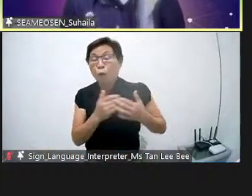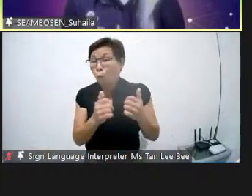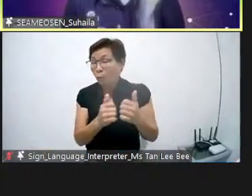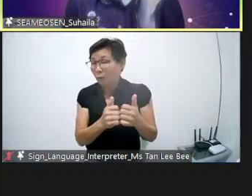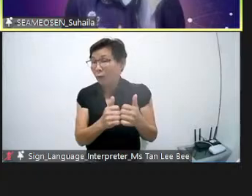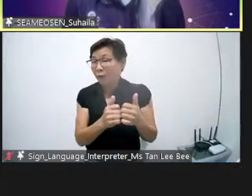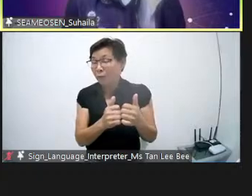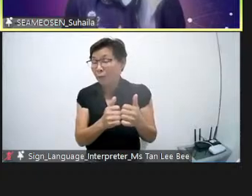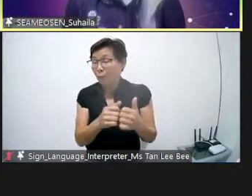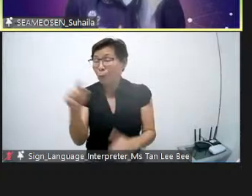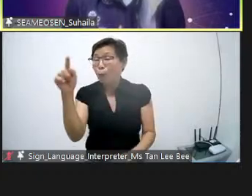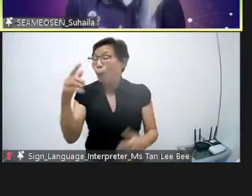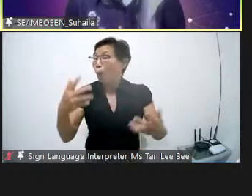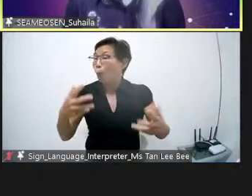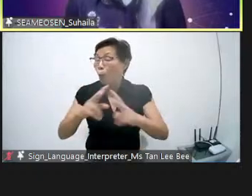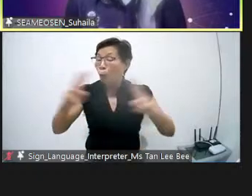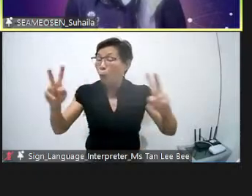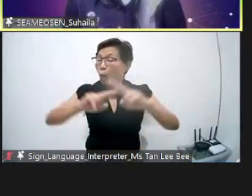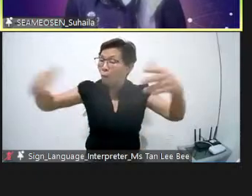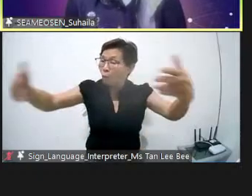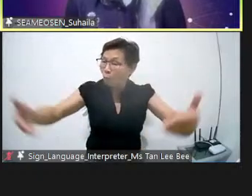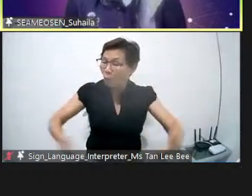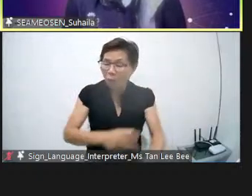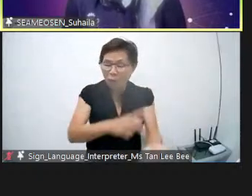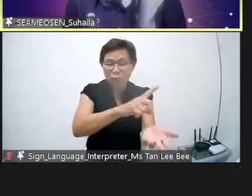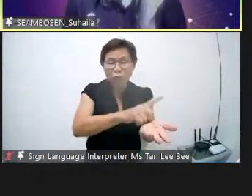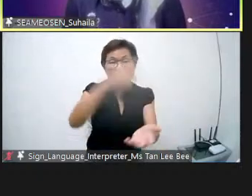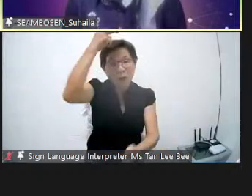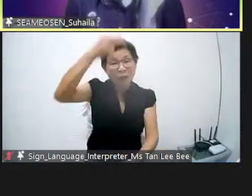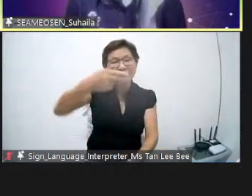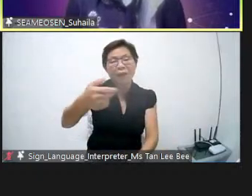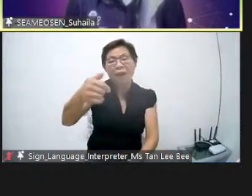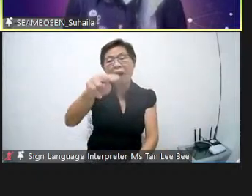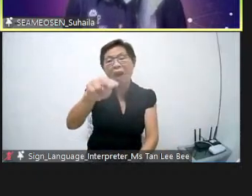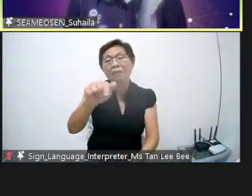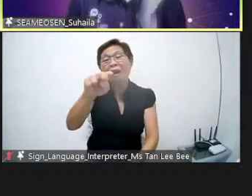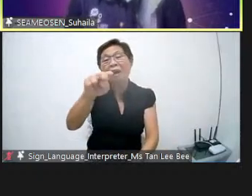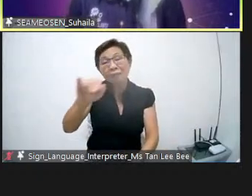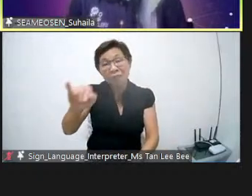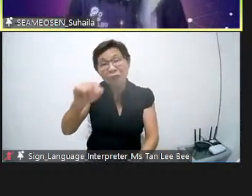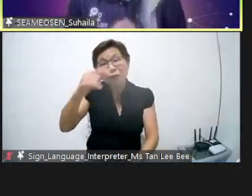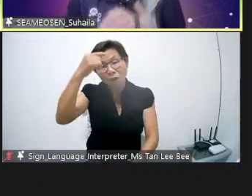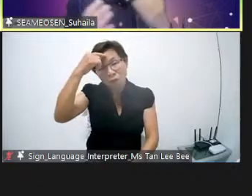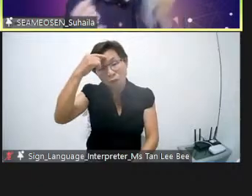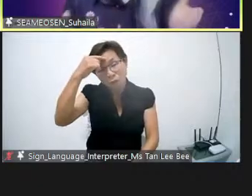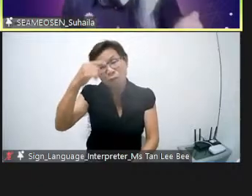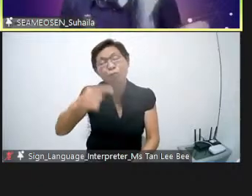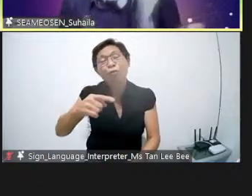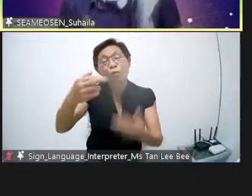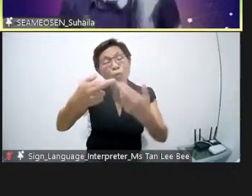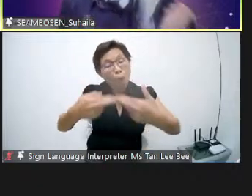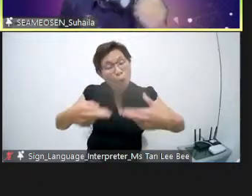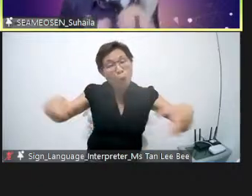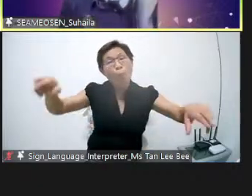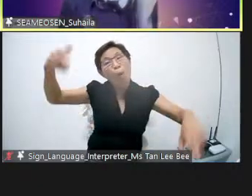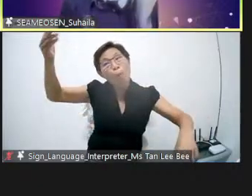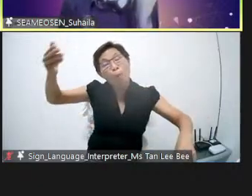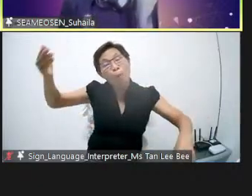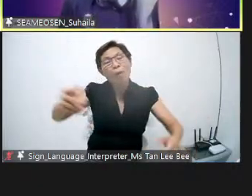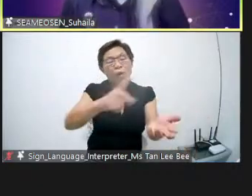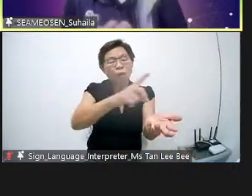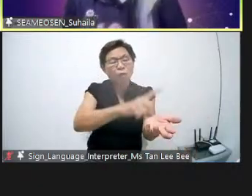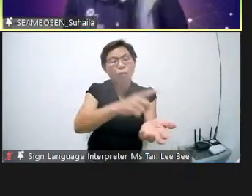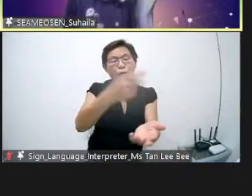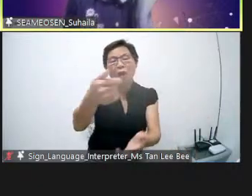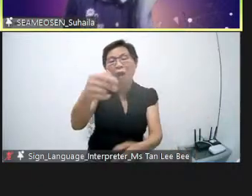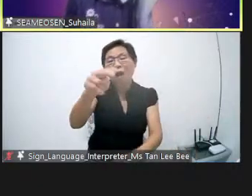I'm extremely honored to welcome Dr. Hajah Hanani Harun Rasid to deliver her opening remarks. Dr. Hanani,